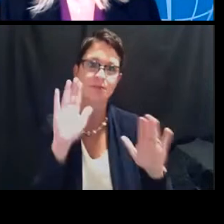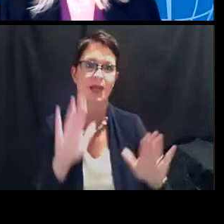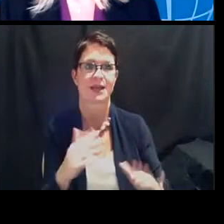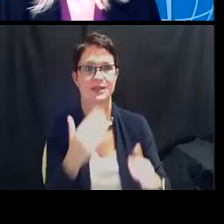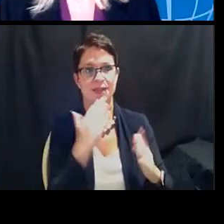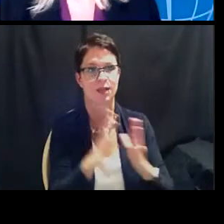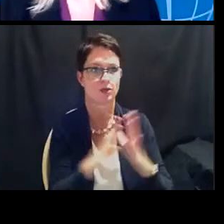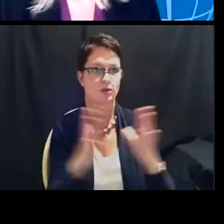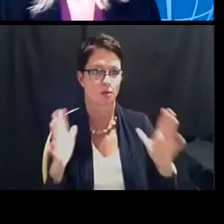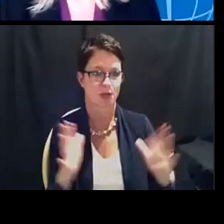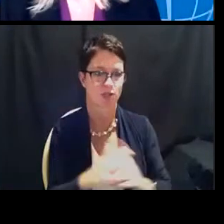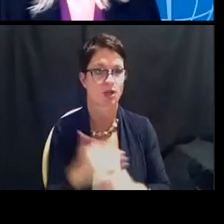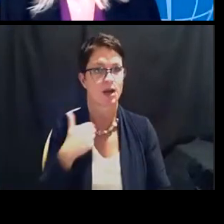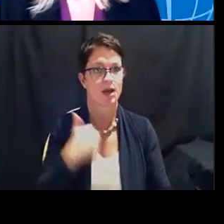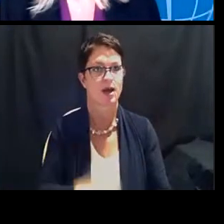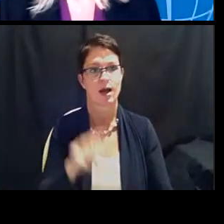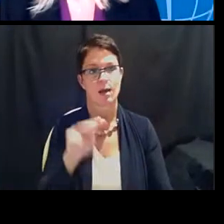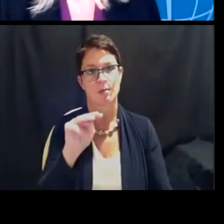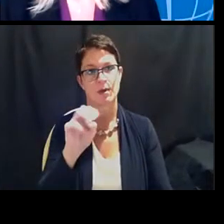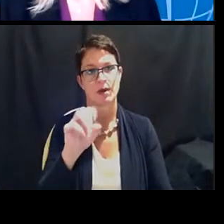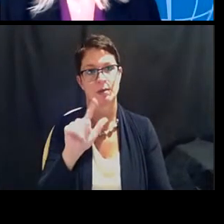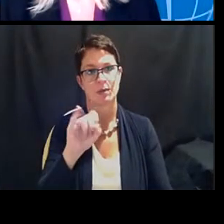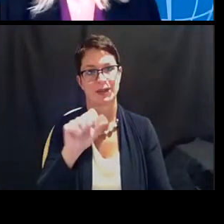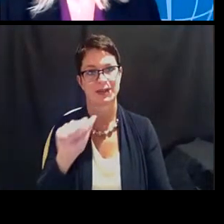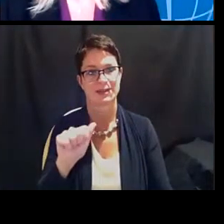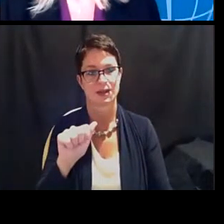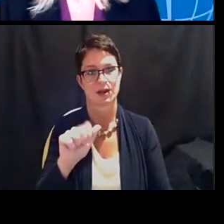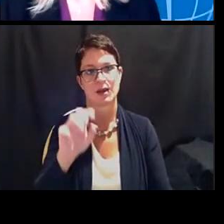Excellent, thank you so much. So my name is Melissa,